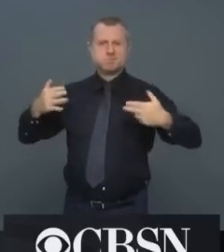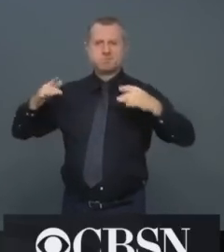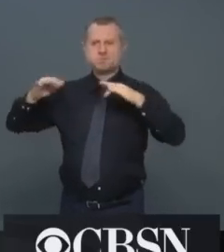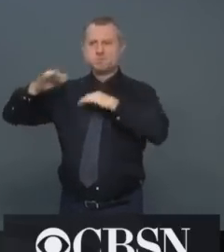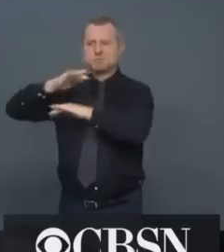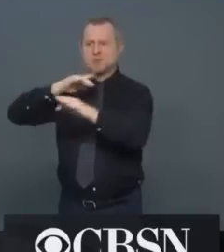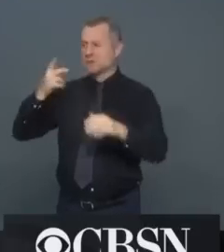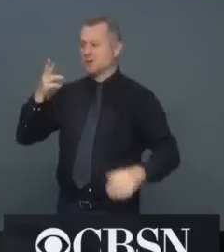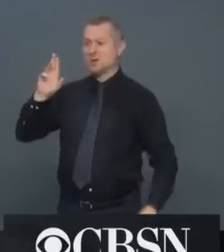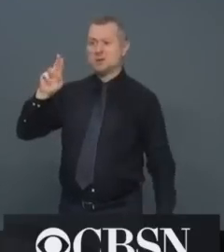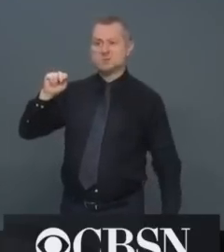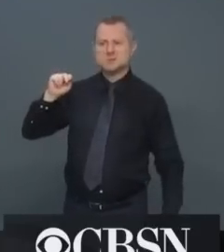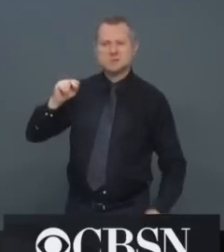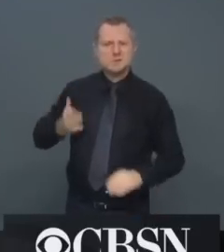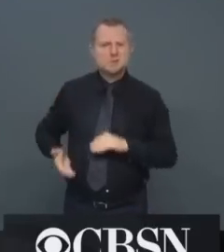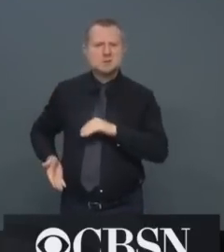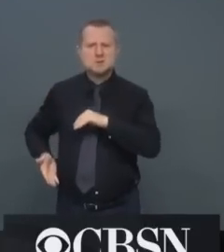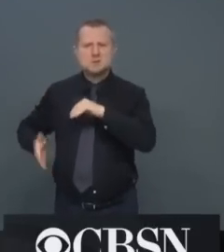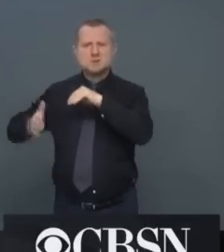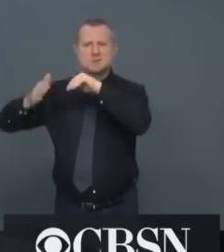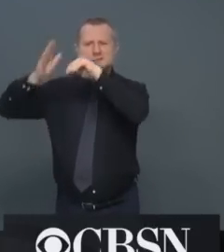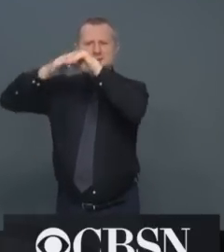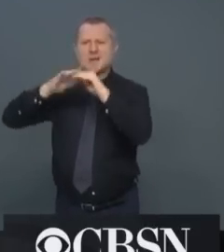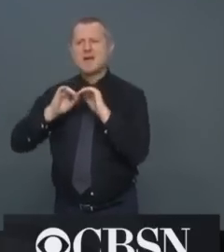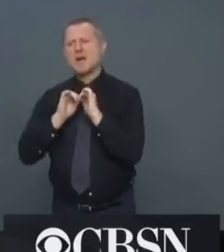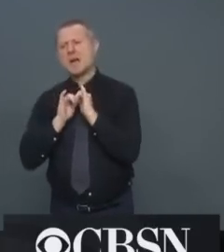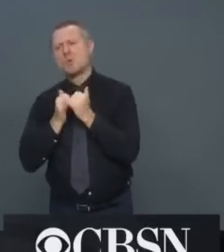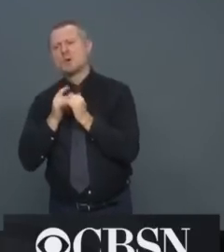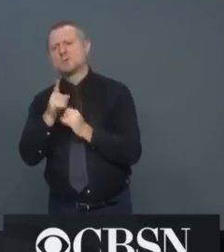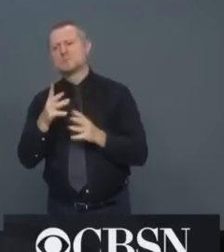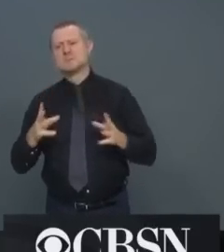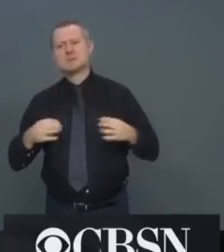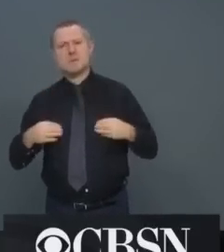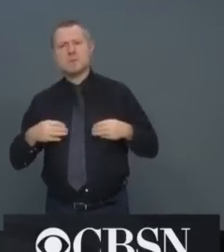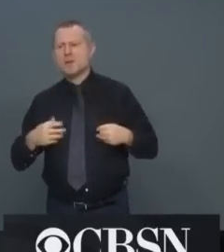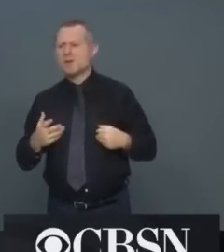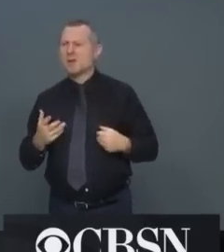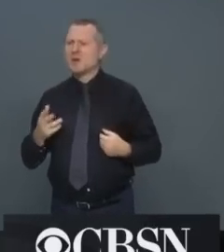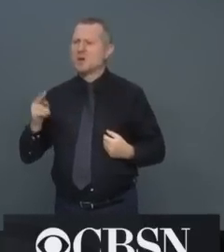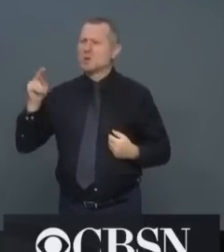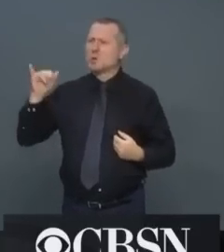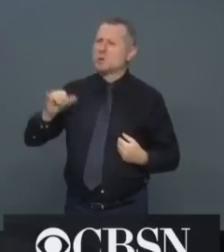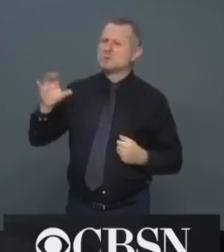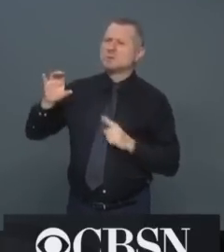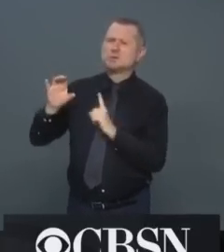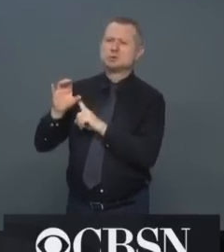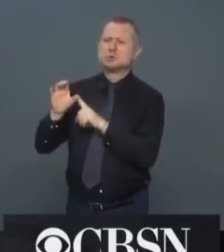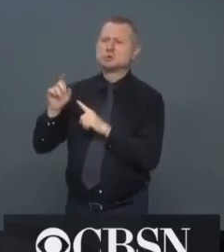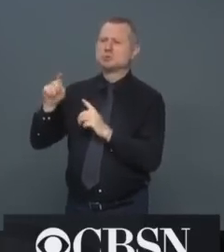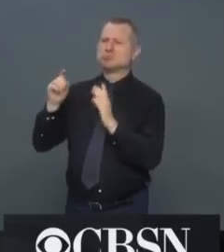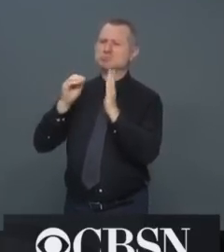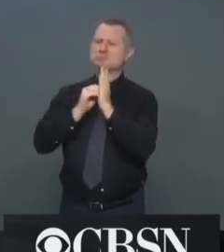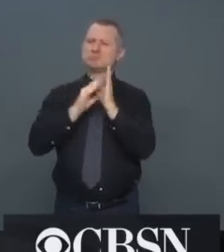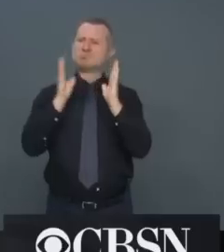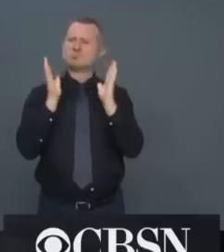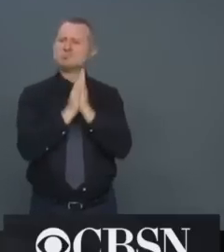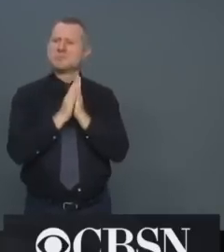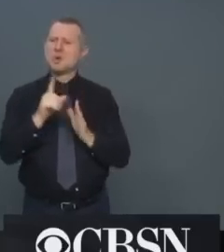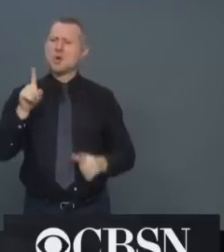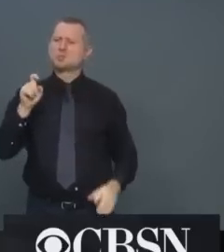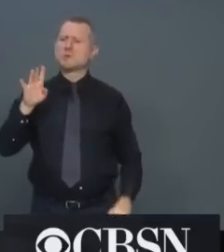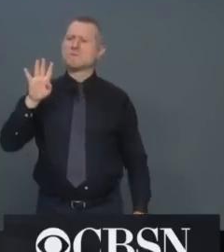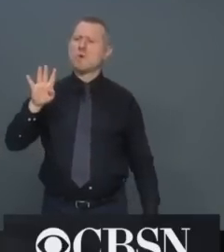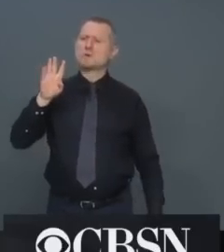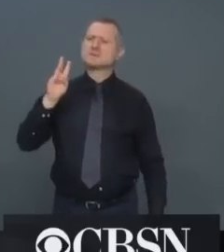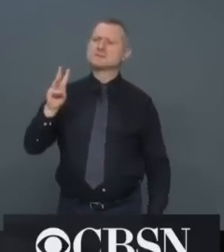over the place. How is it acceptable that New York City is not on that list of 146 jurisdictions that have